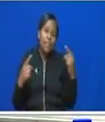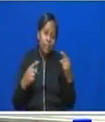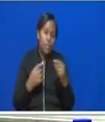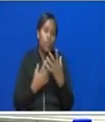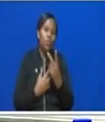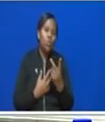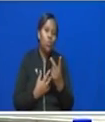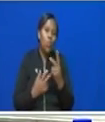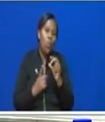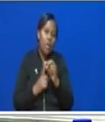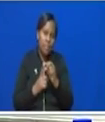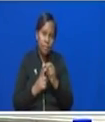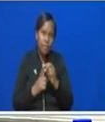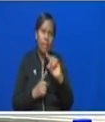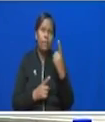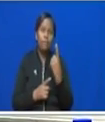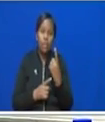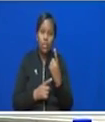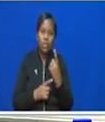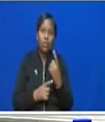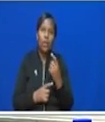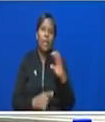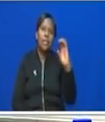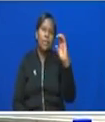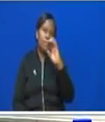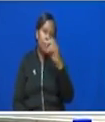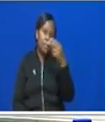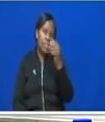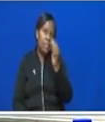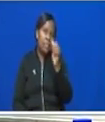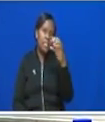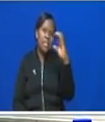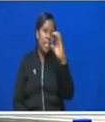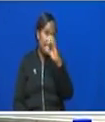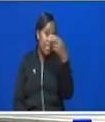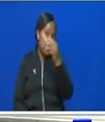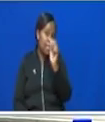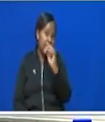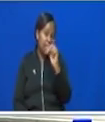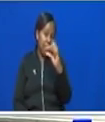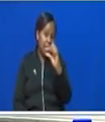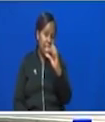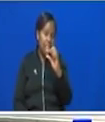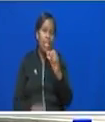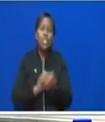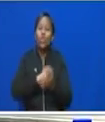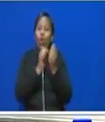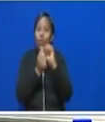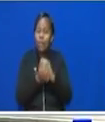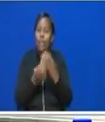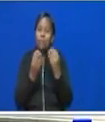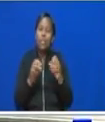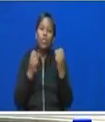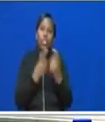two terms. The first one is change. What is change? To change is to convert money